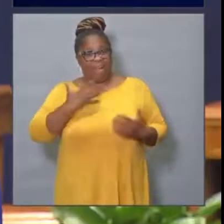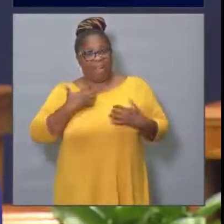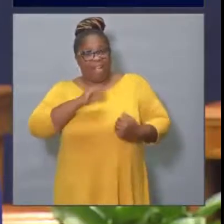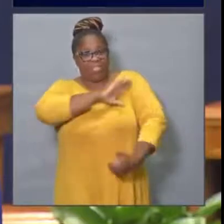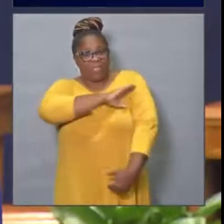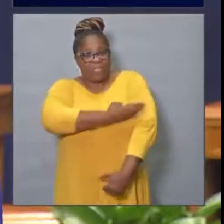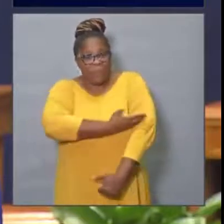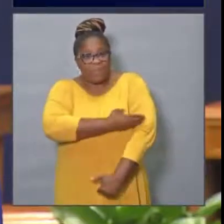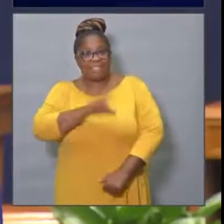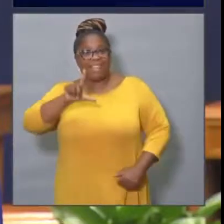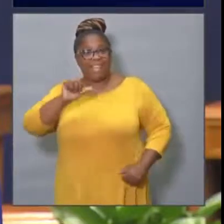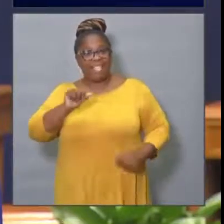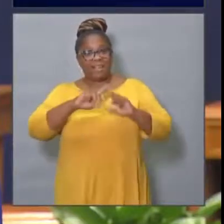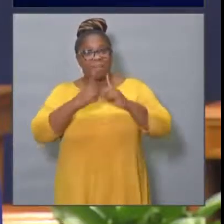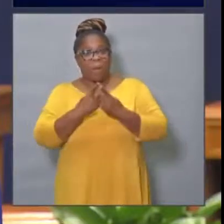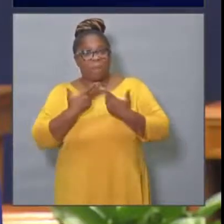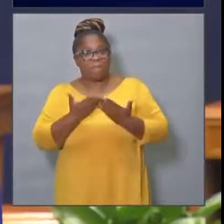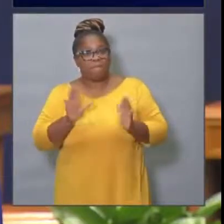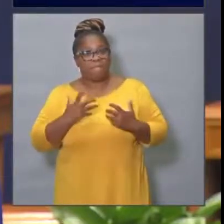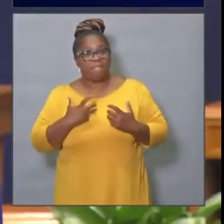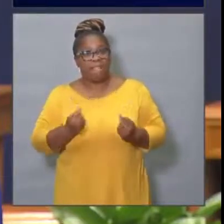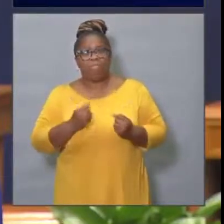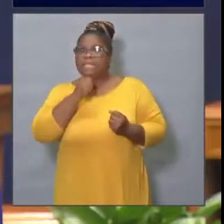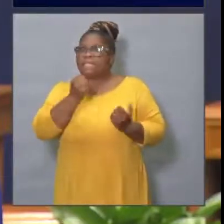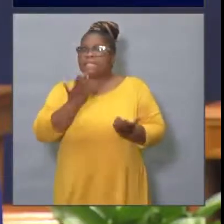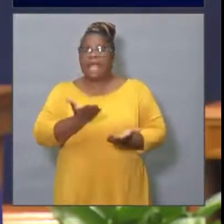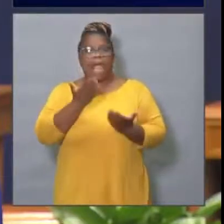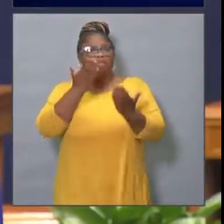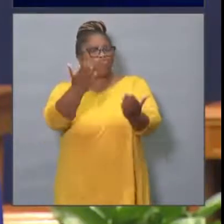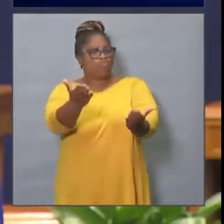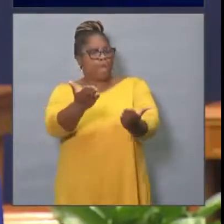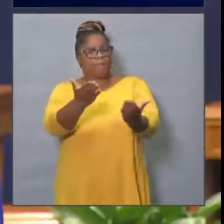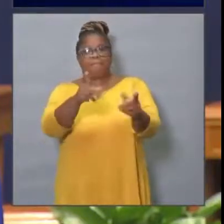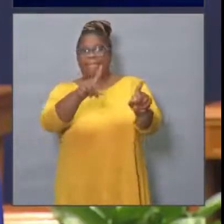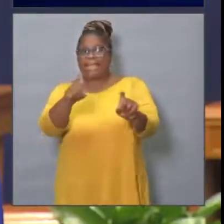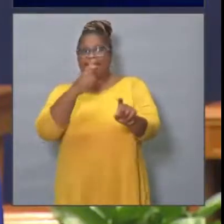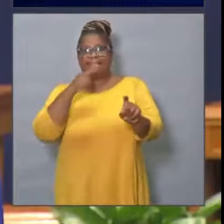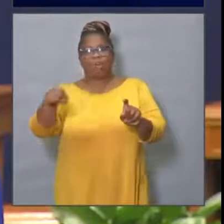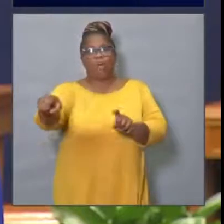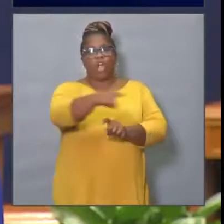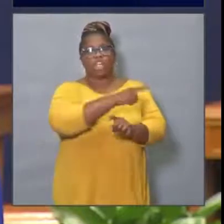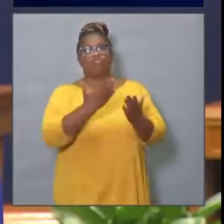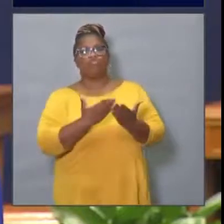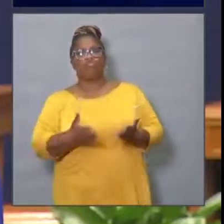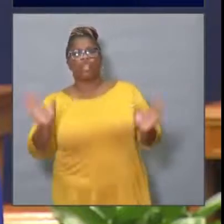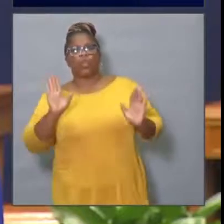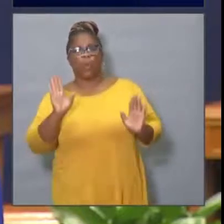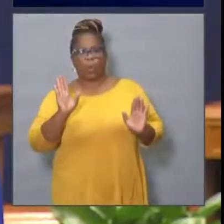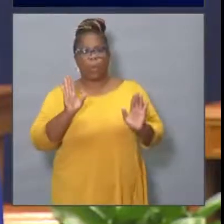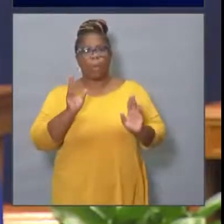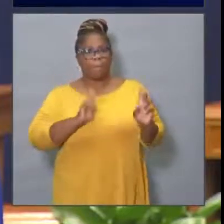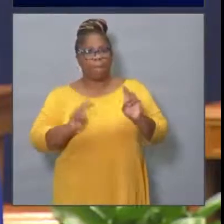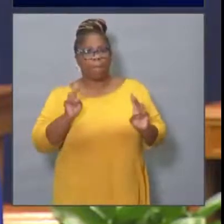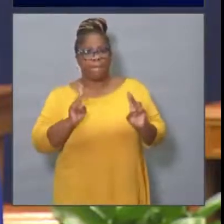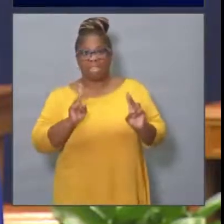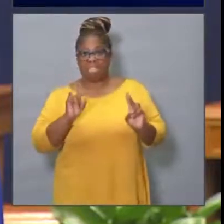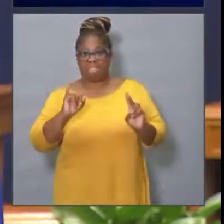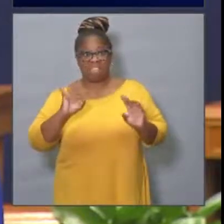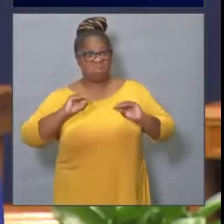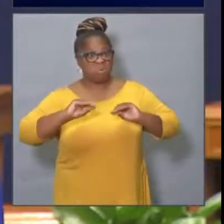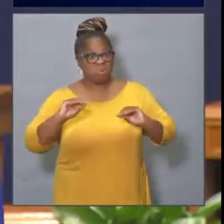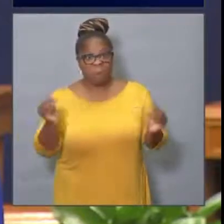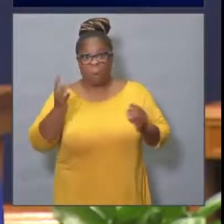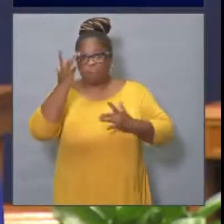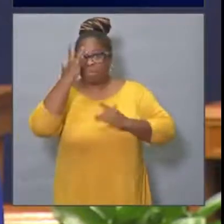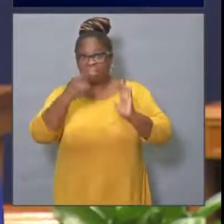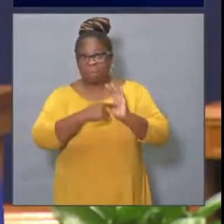Public Health does not recommend testing among a general asymptomatic population. Finally, please remember that